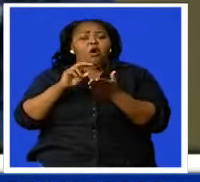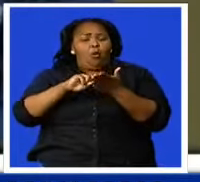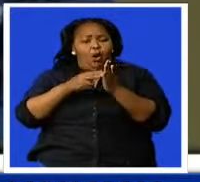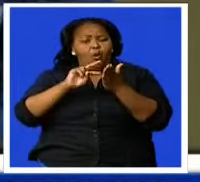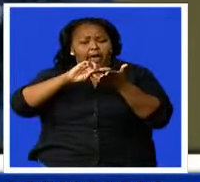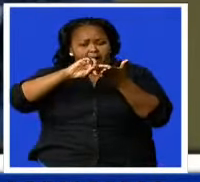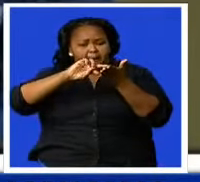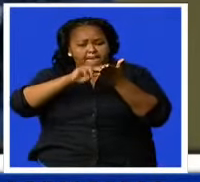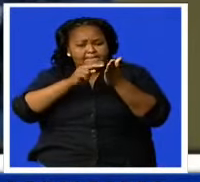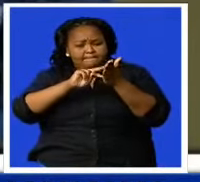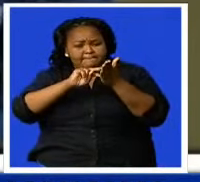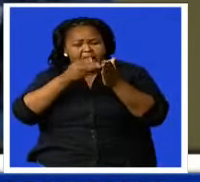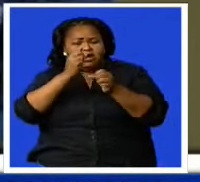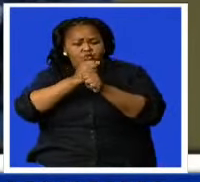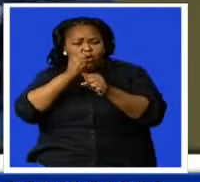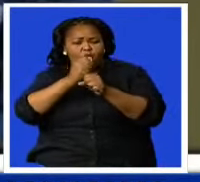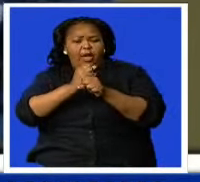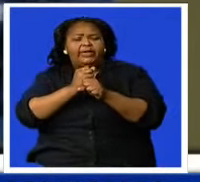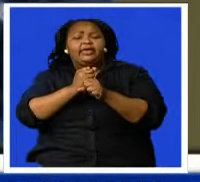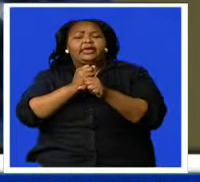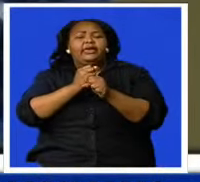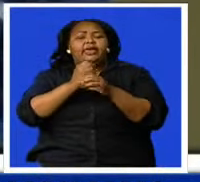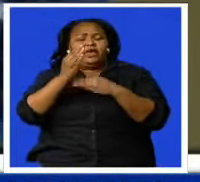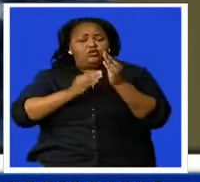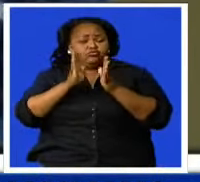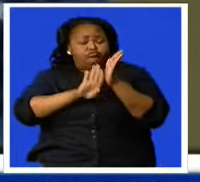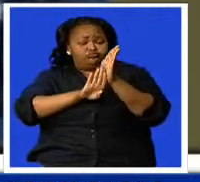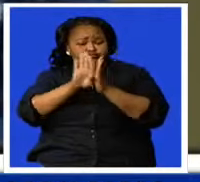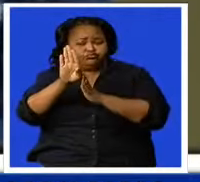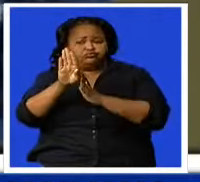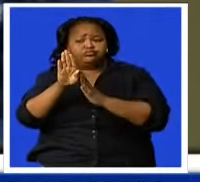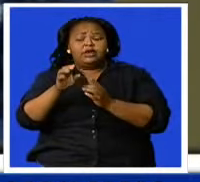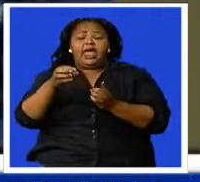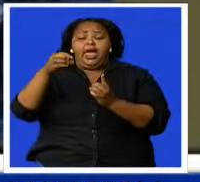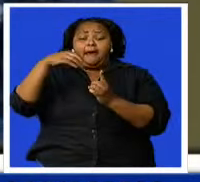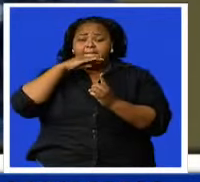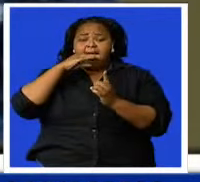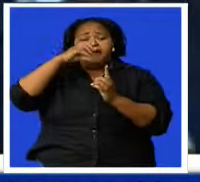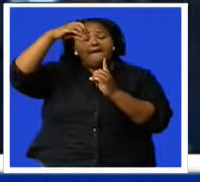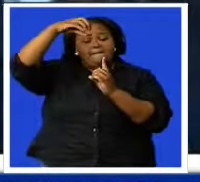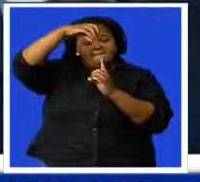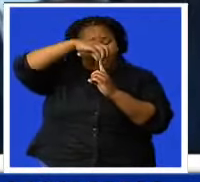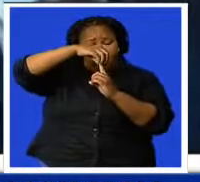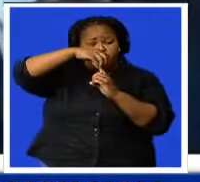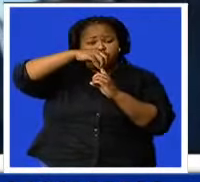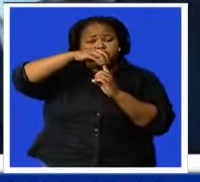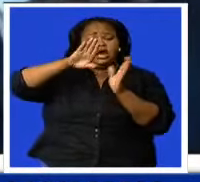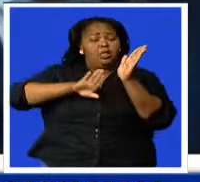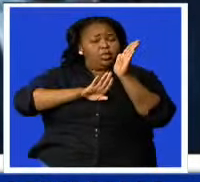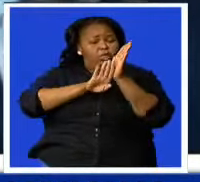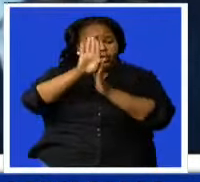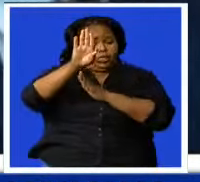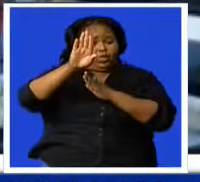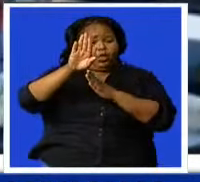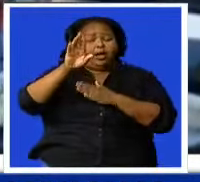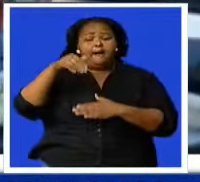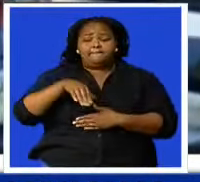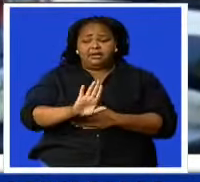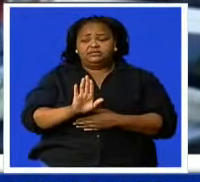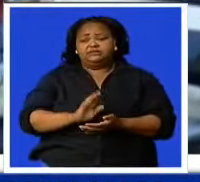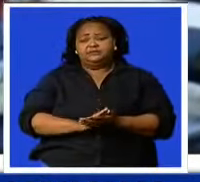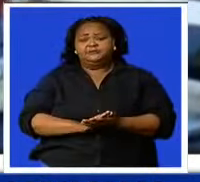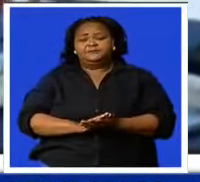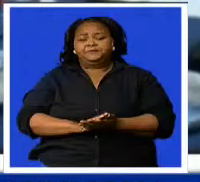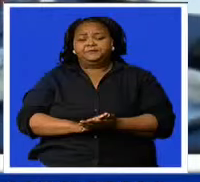big part of it was making sure that it is a private sector-led growth. Sihlalo welibandla lelibuke